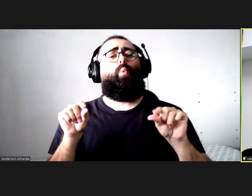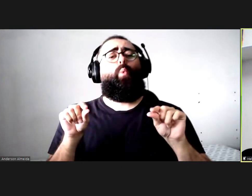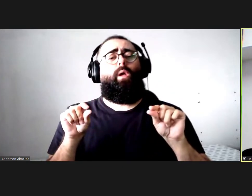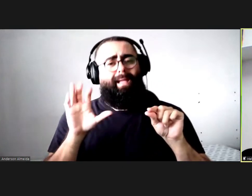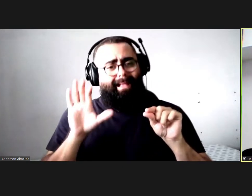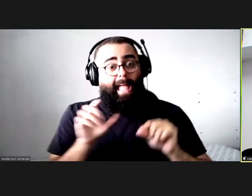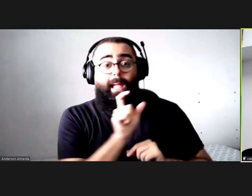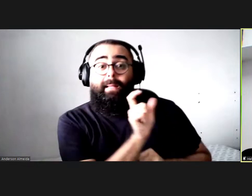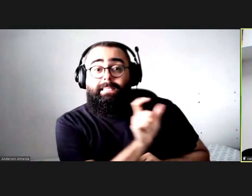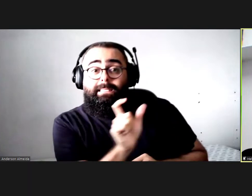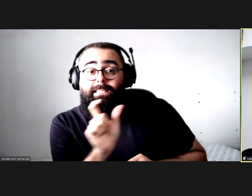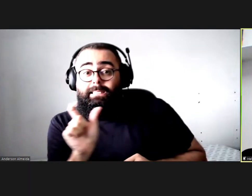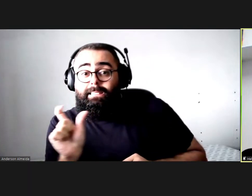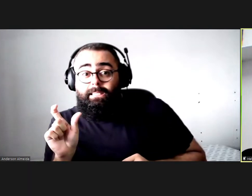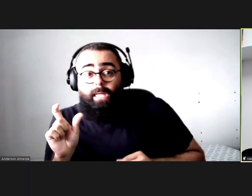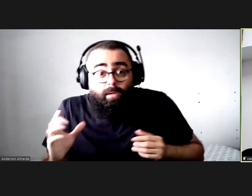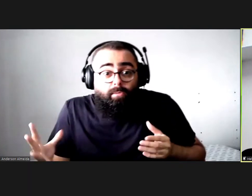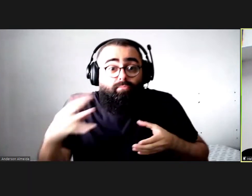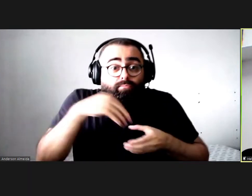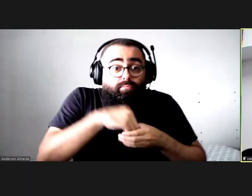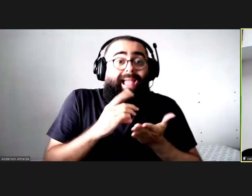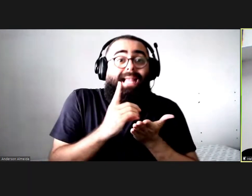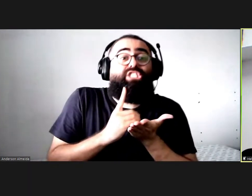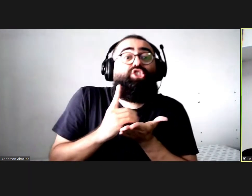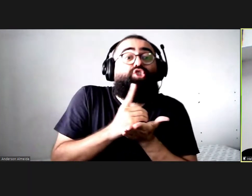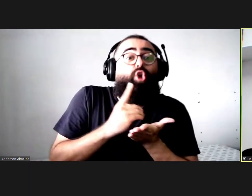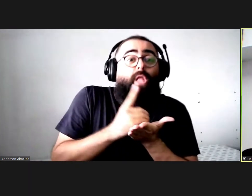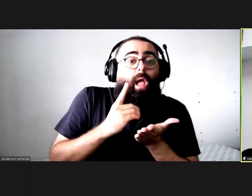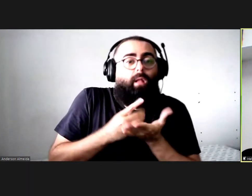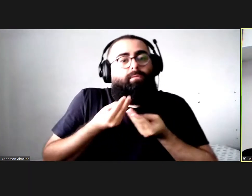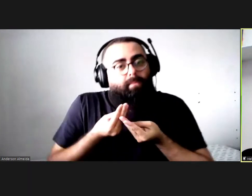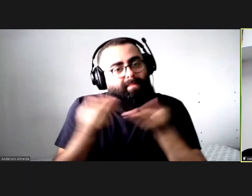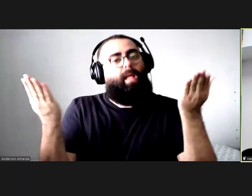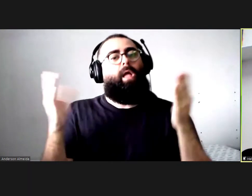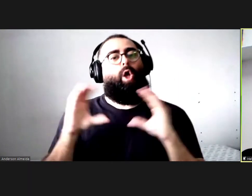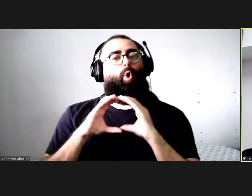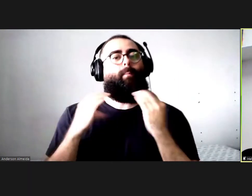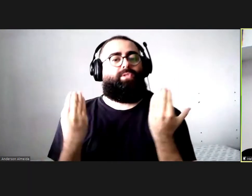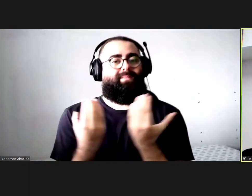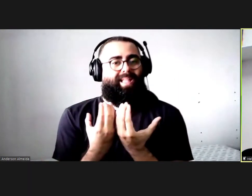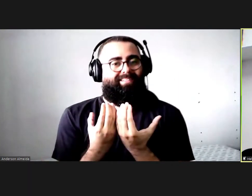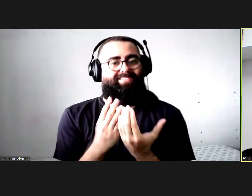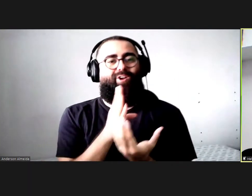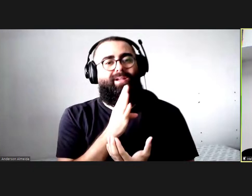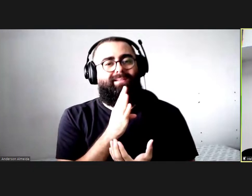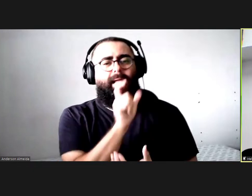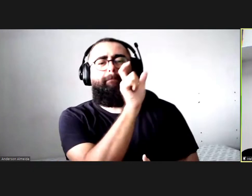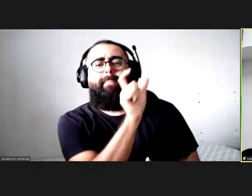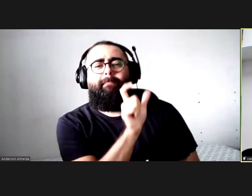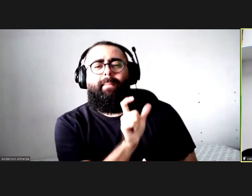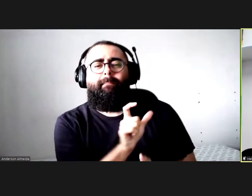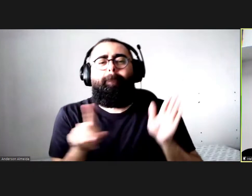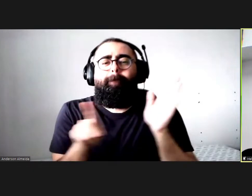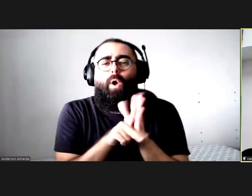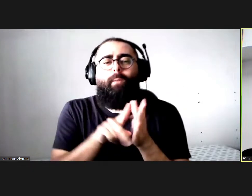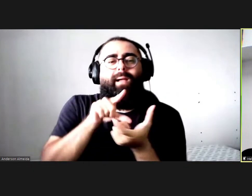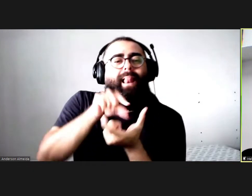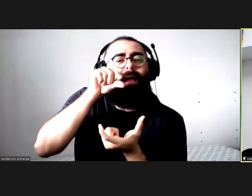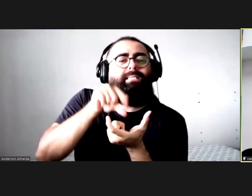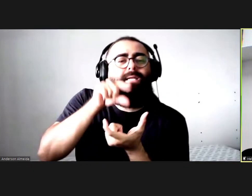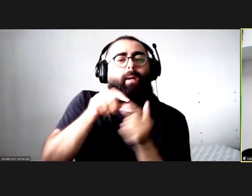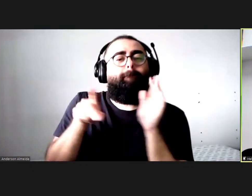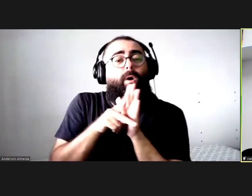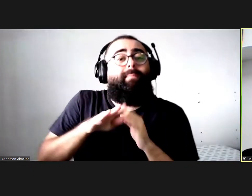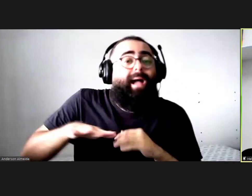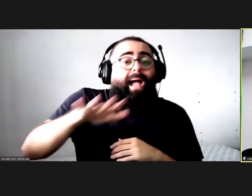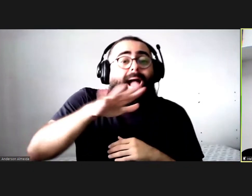dictionary of speech sciences to be offered to the community. And I would then invite all of you, for those